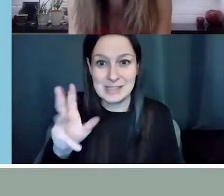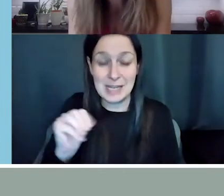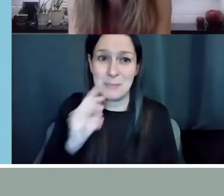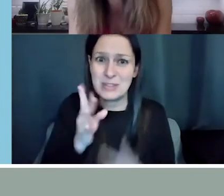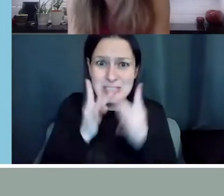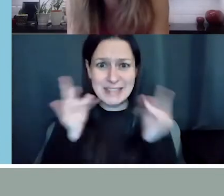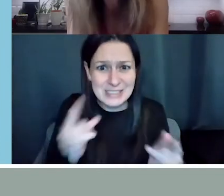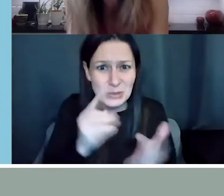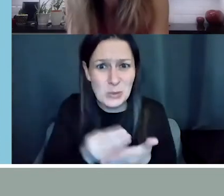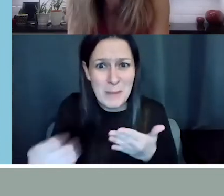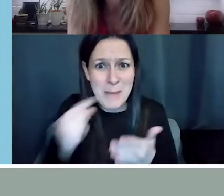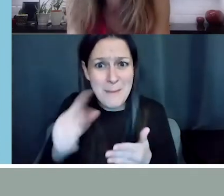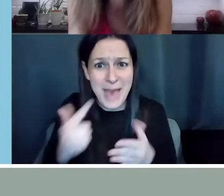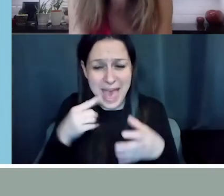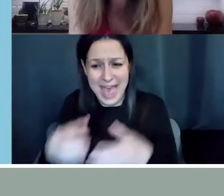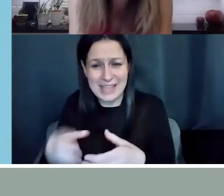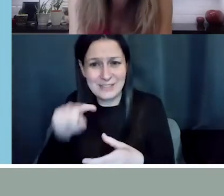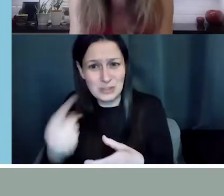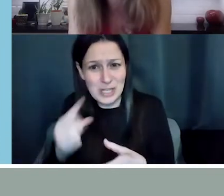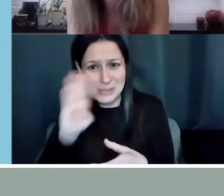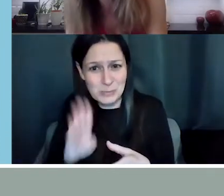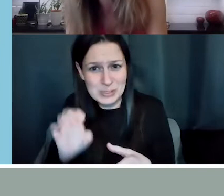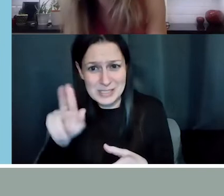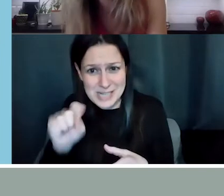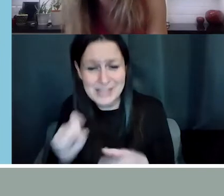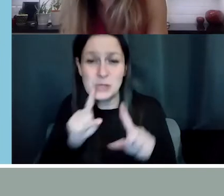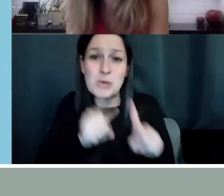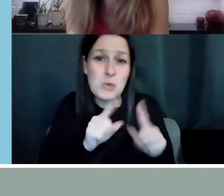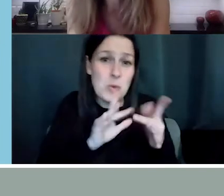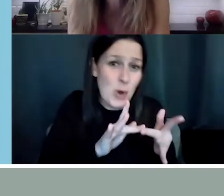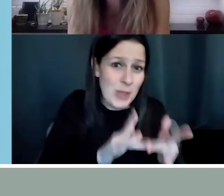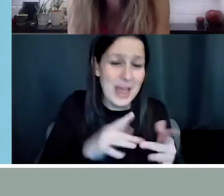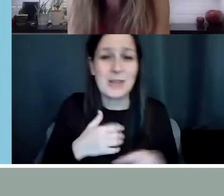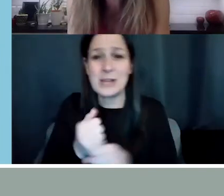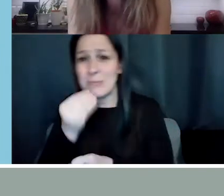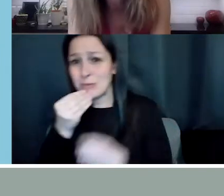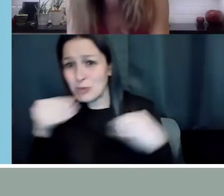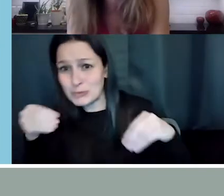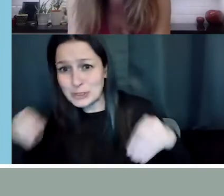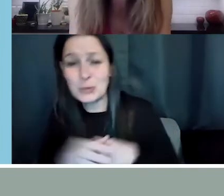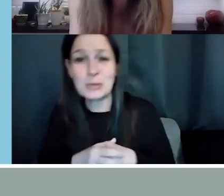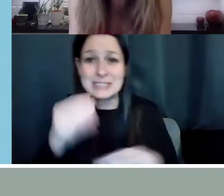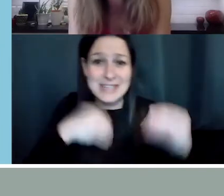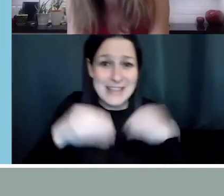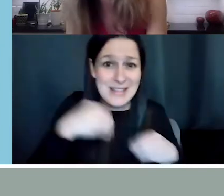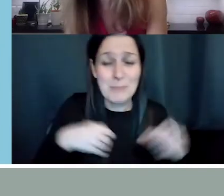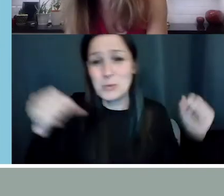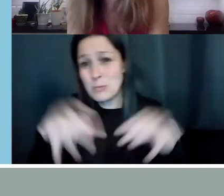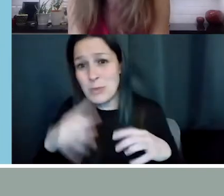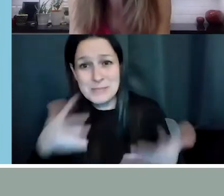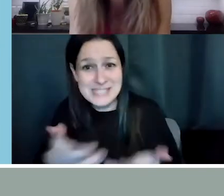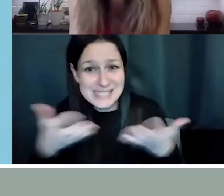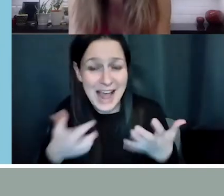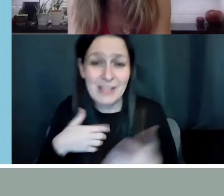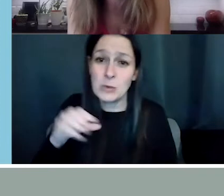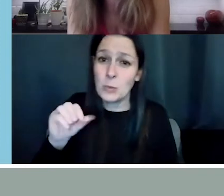buy a whole bag of just Brazil nuts. You can order them online. You can get them at the grocery store. You can just eat them. You can put them in your salad or your oatmeal